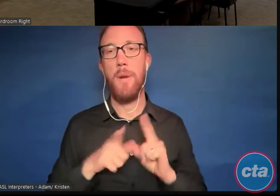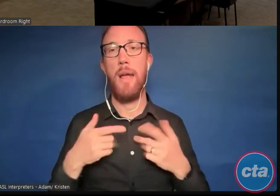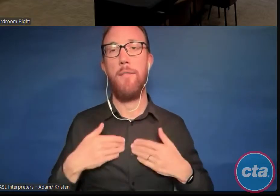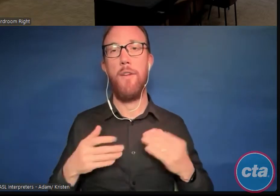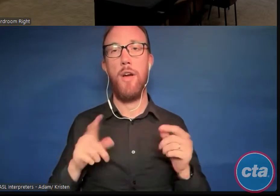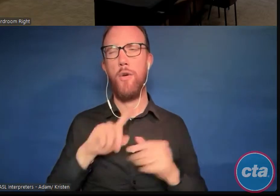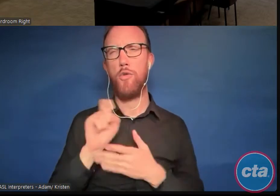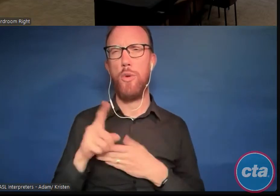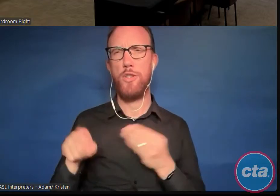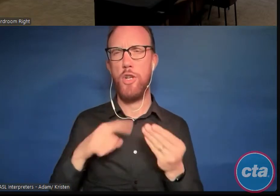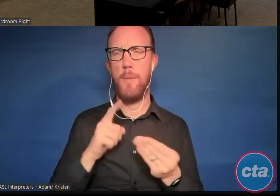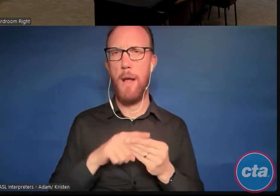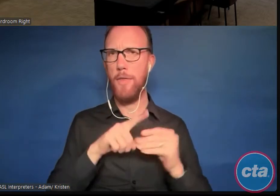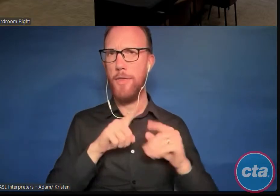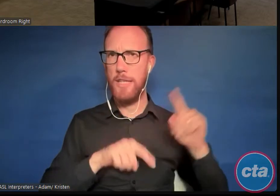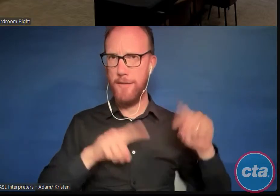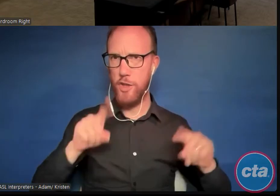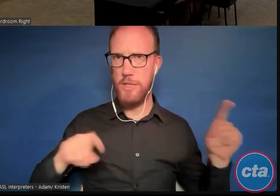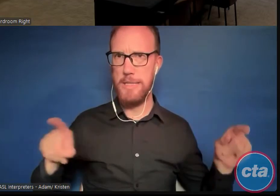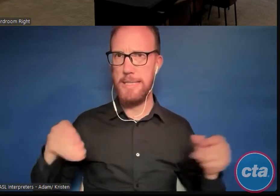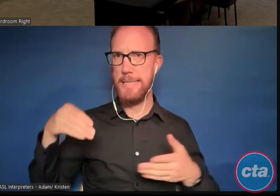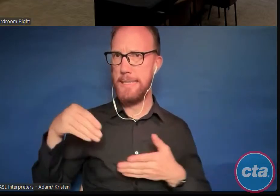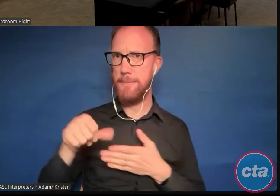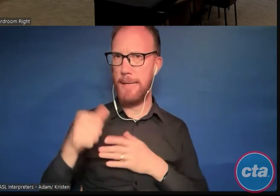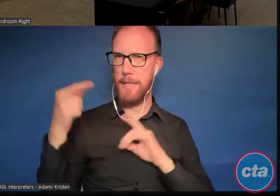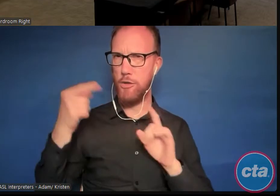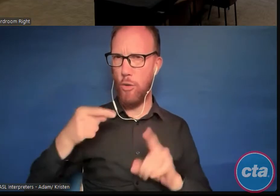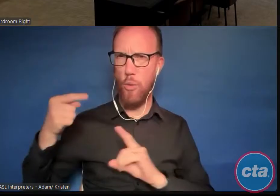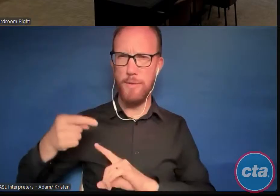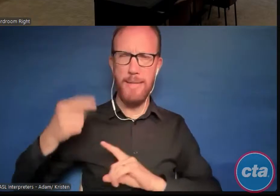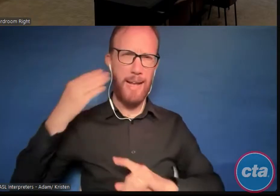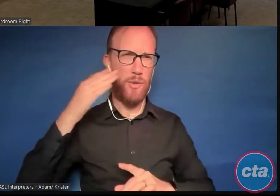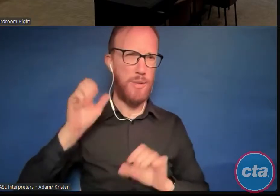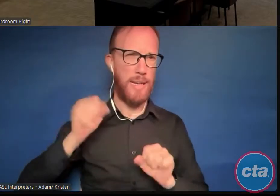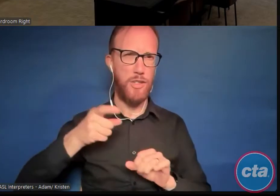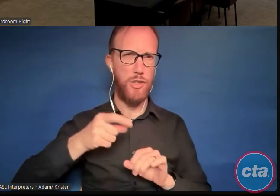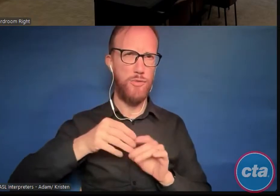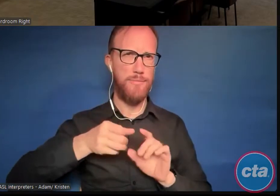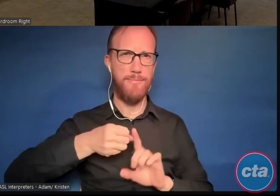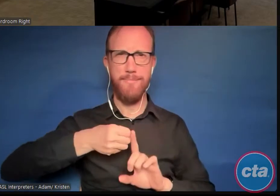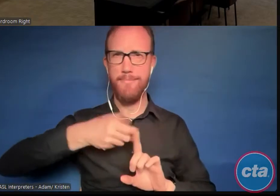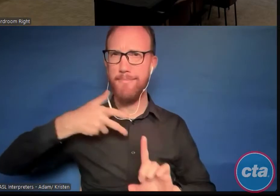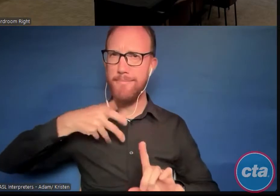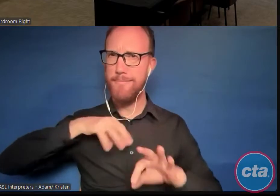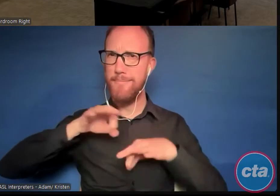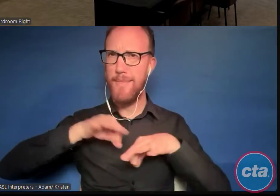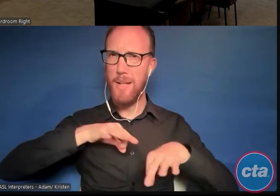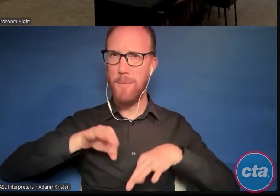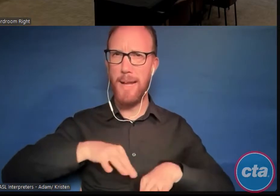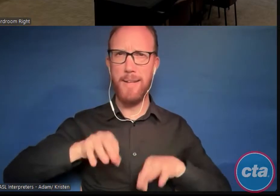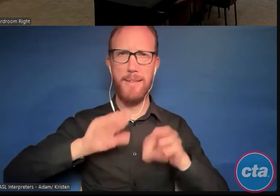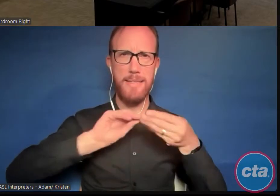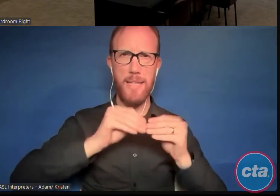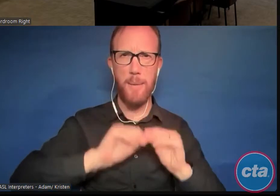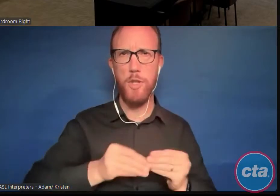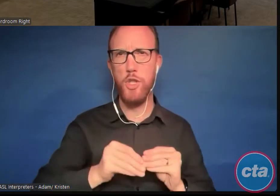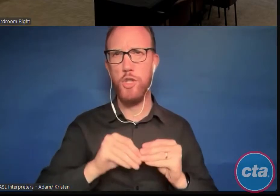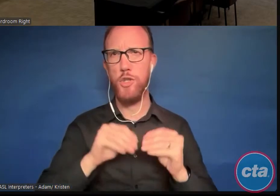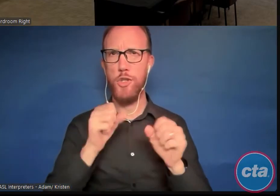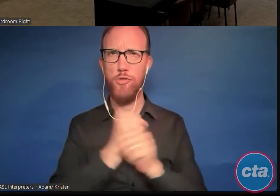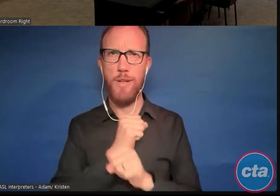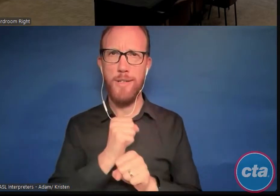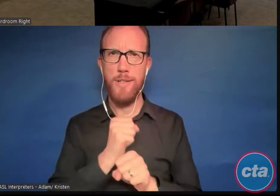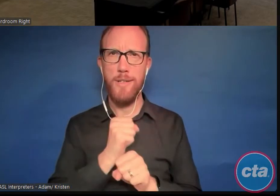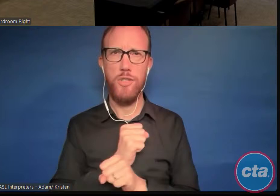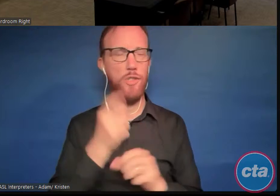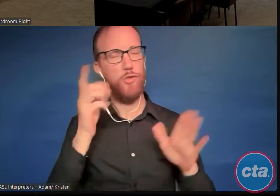the diversity spending goals. I don't know if you can talk about those numbers or strategies to get